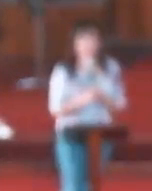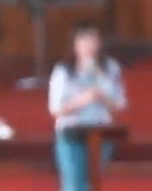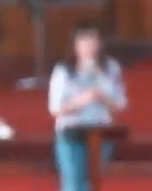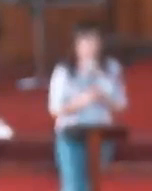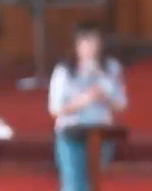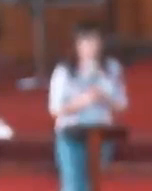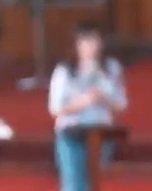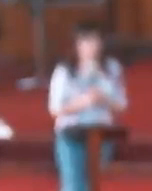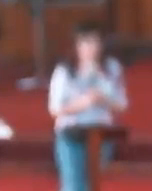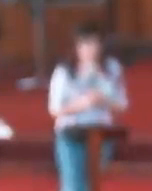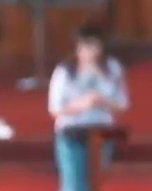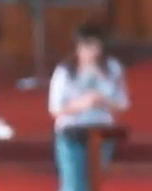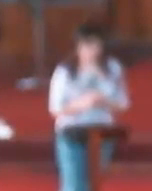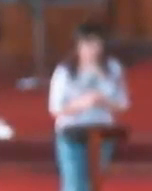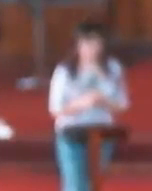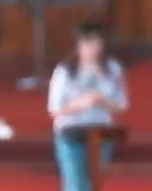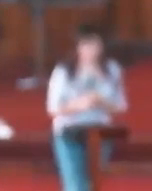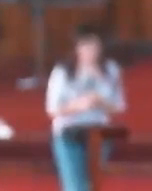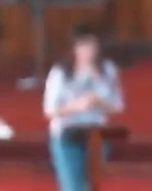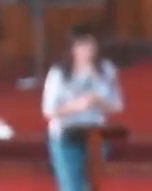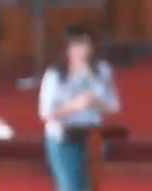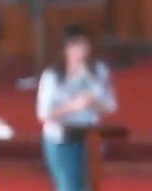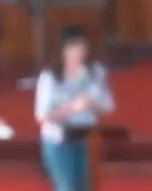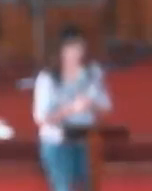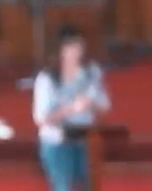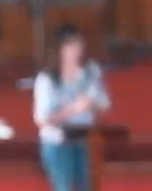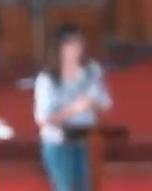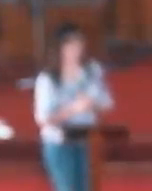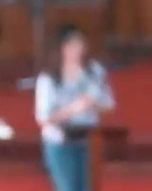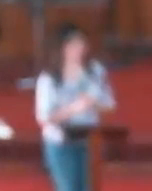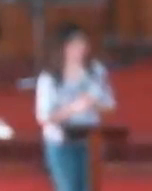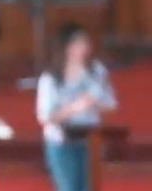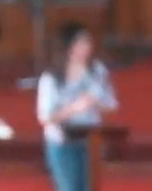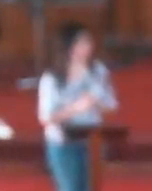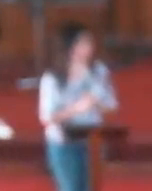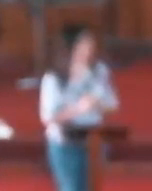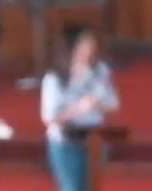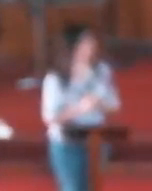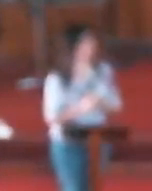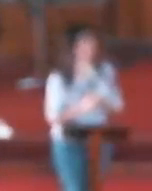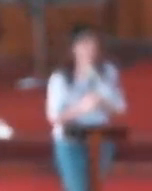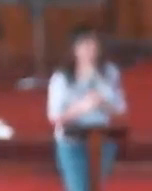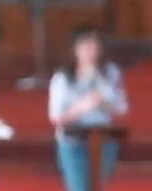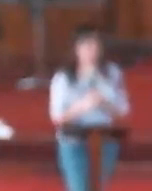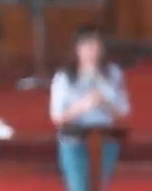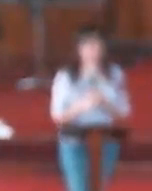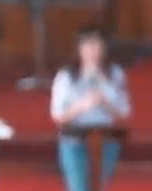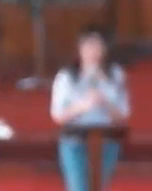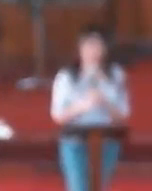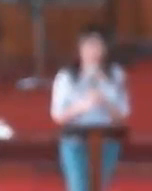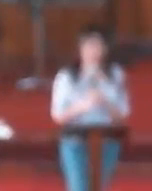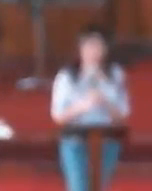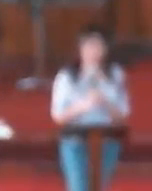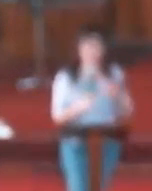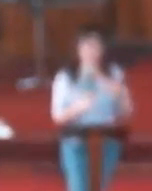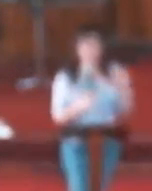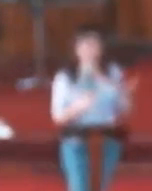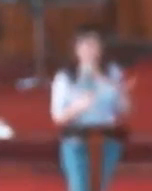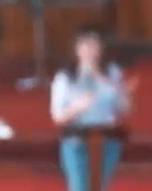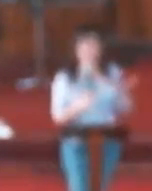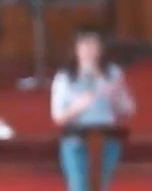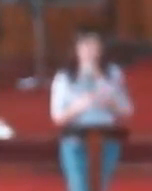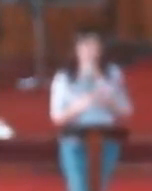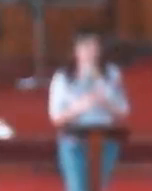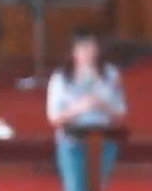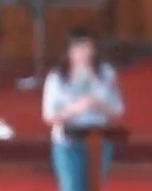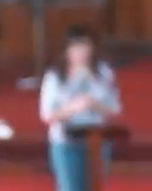says the Lord created with his words. Y entonces nosotros tenemos que crear también con nuestras palabras. So we have to speak, so we create